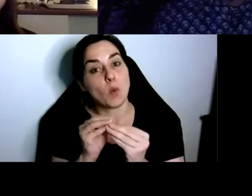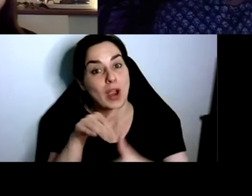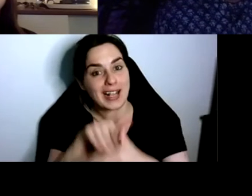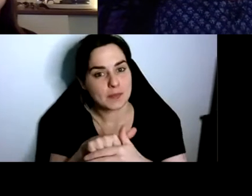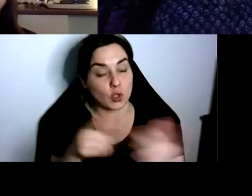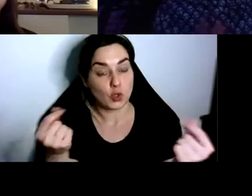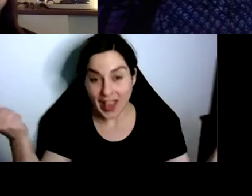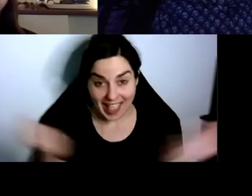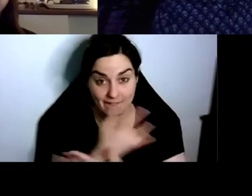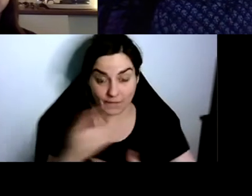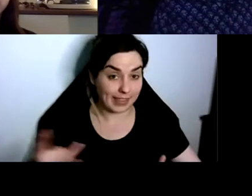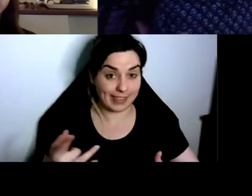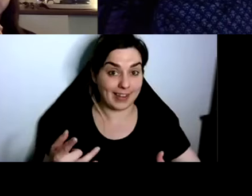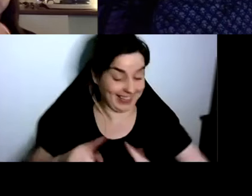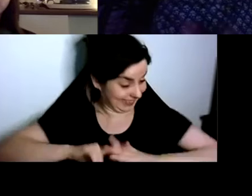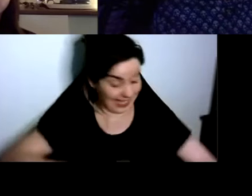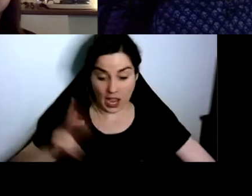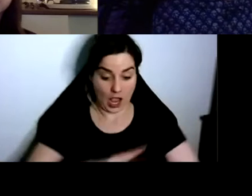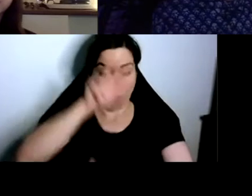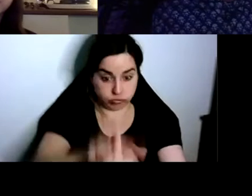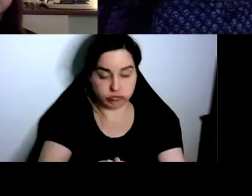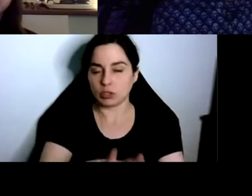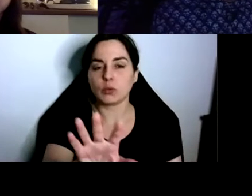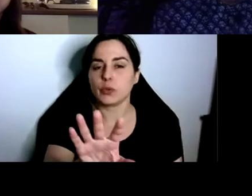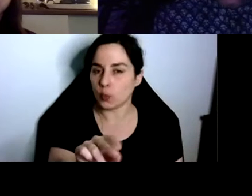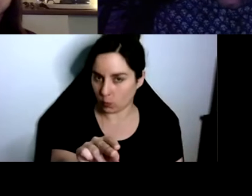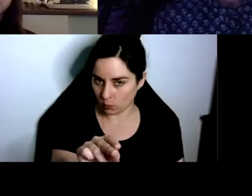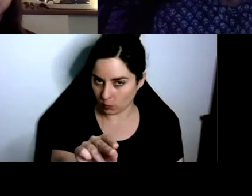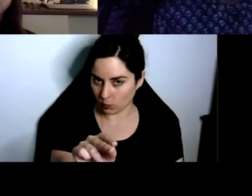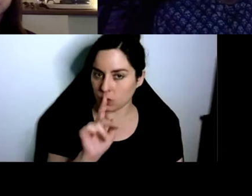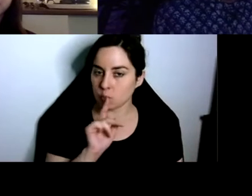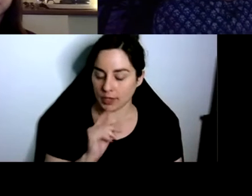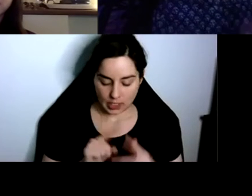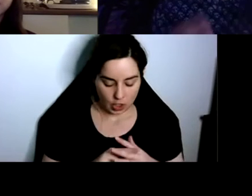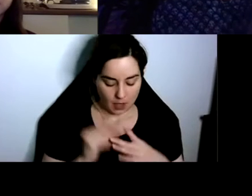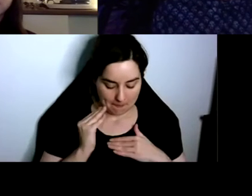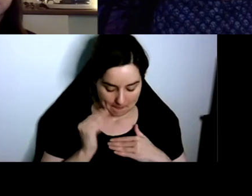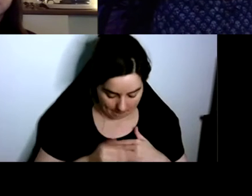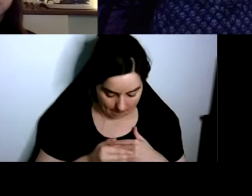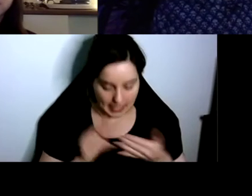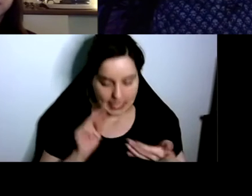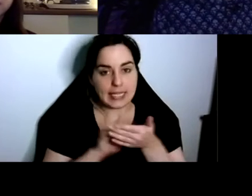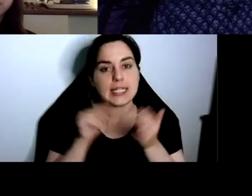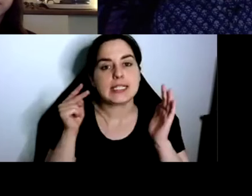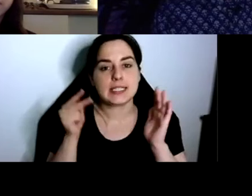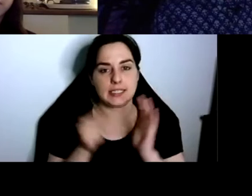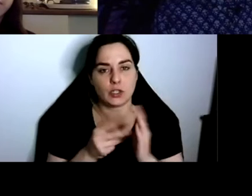once, right? Like, don't, like, really think about intentionality. Really think about, it's like, what